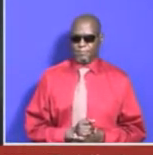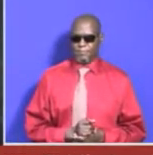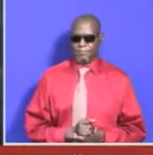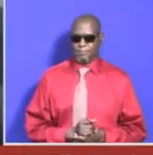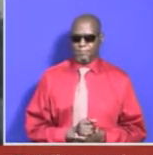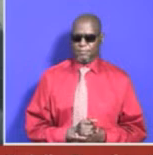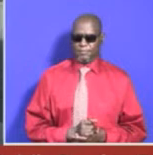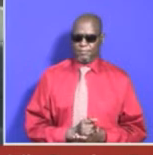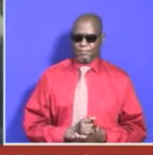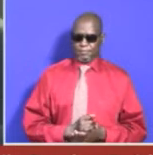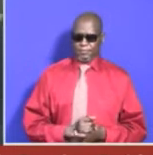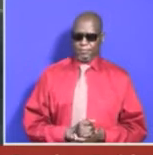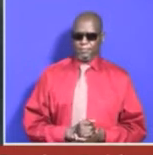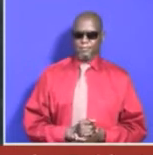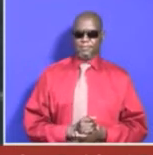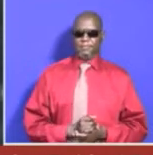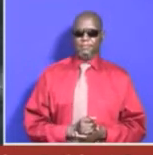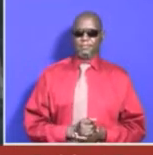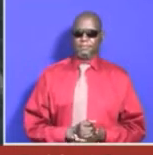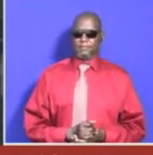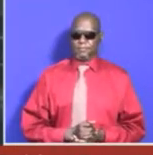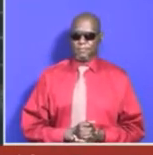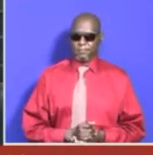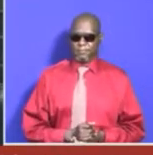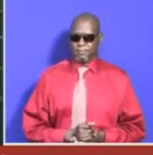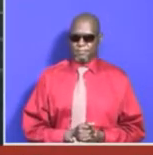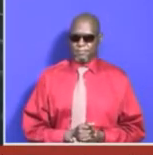Guys, we are now celebrating tickets.